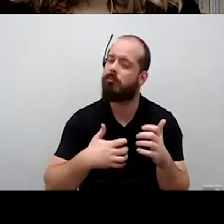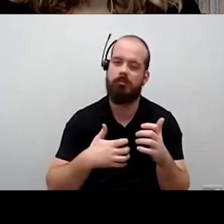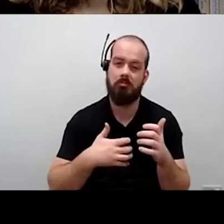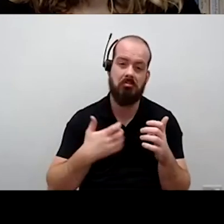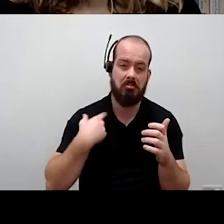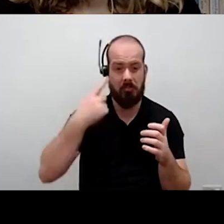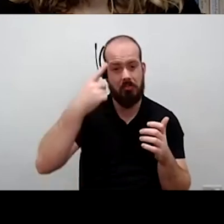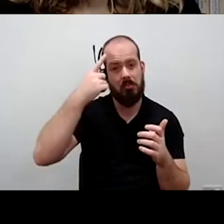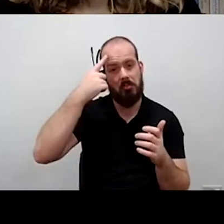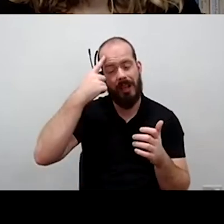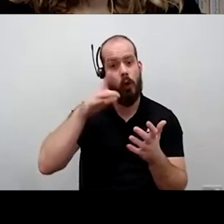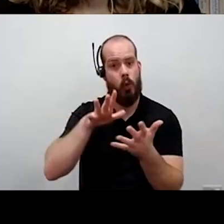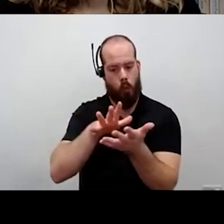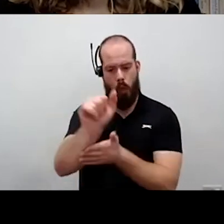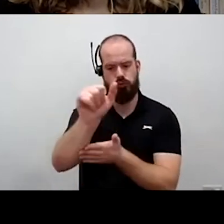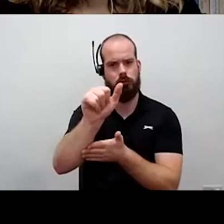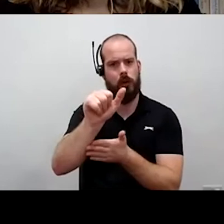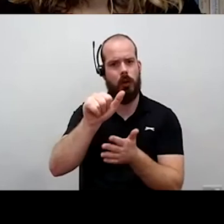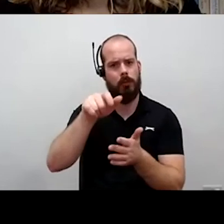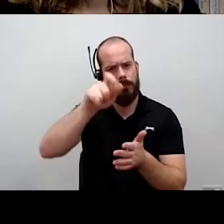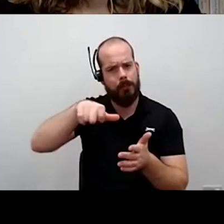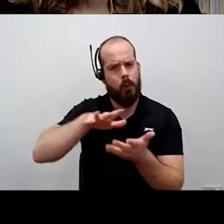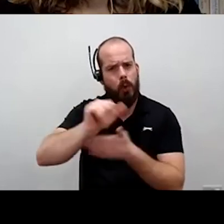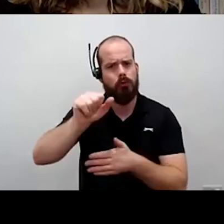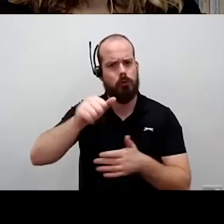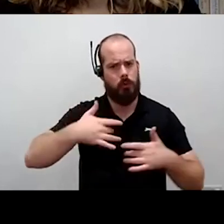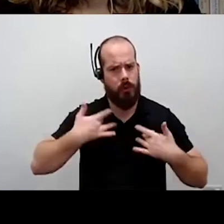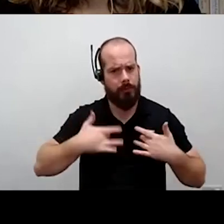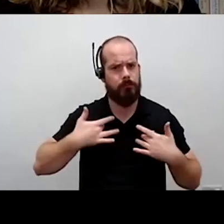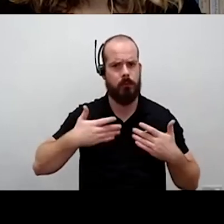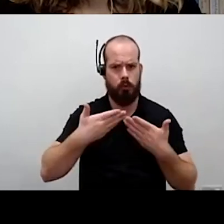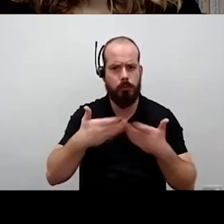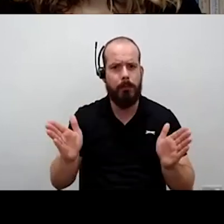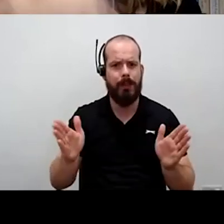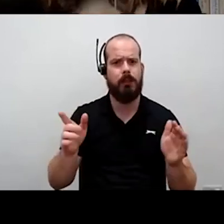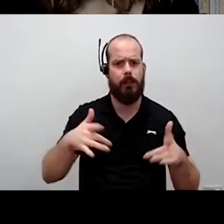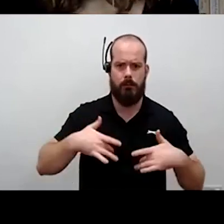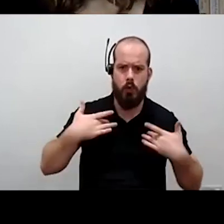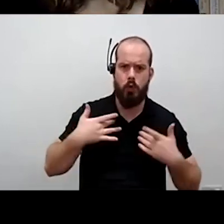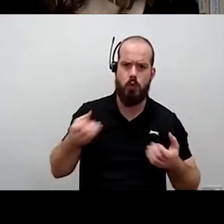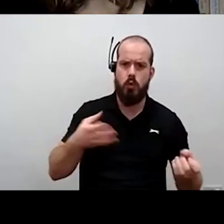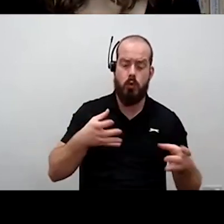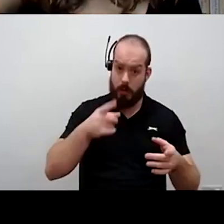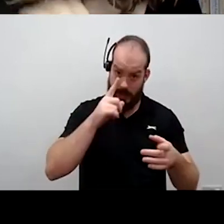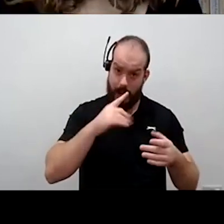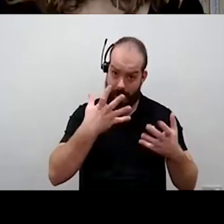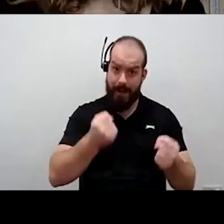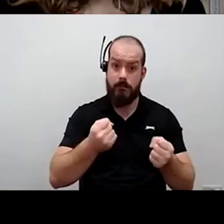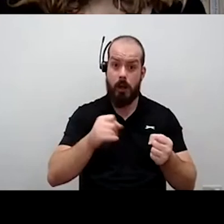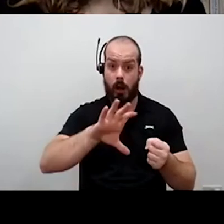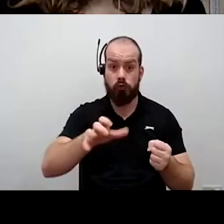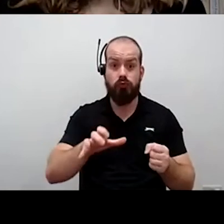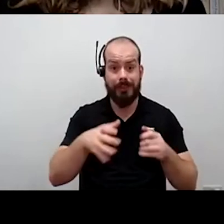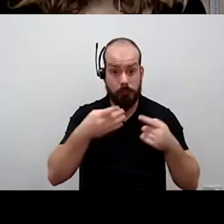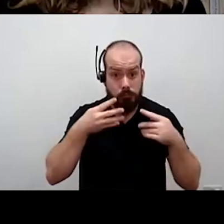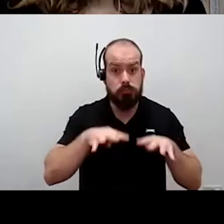the technicalities. And I think for that reason, there's a lot of tension. You can have a very diverse system with many different technologies, but without any of them,